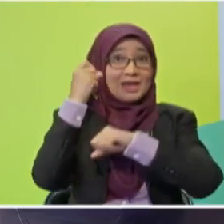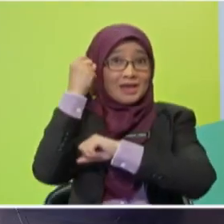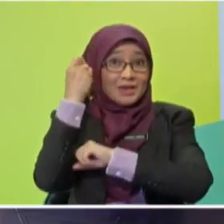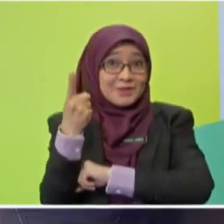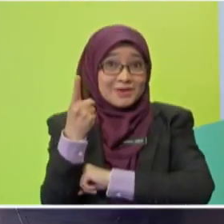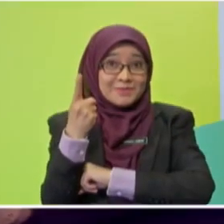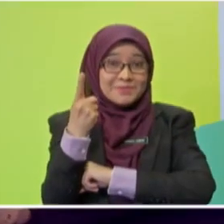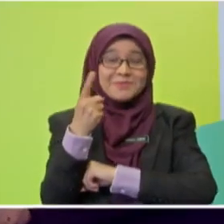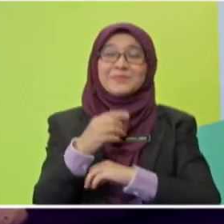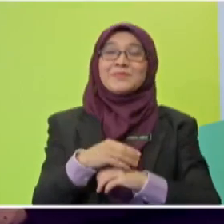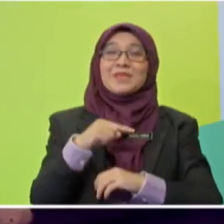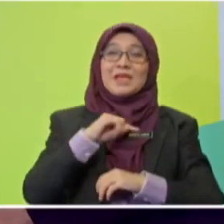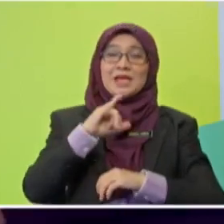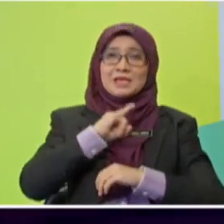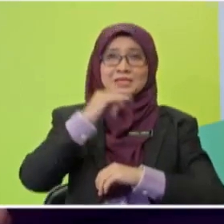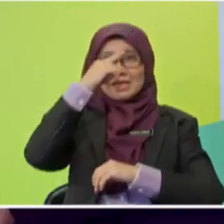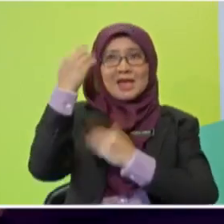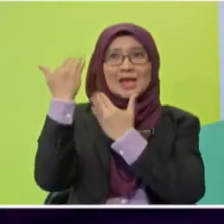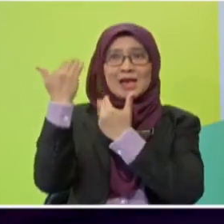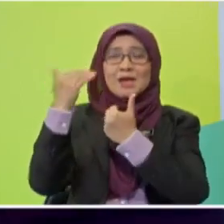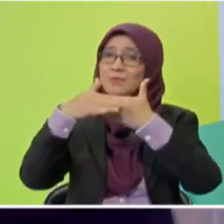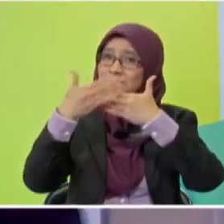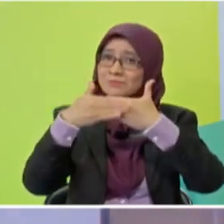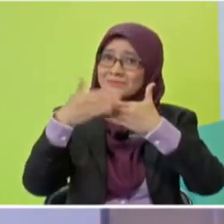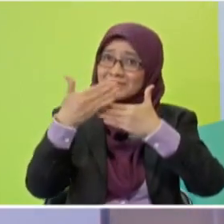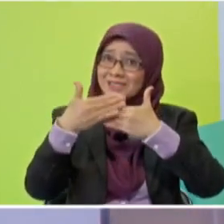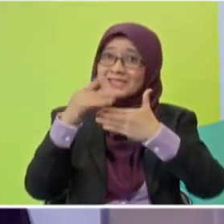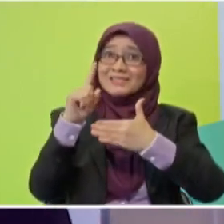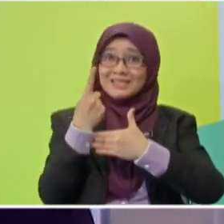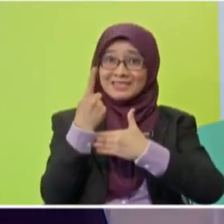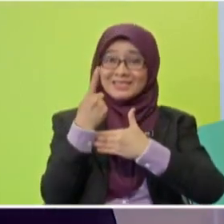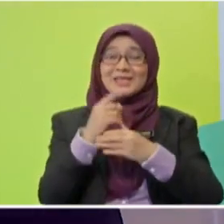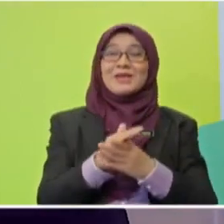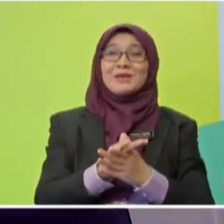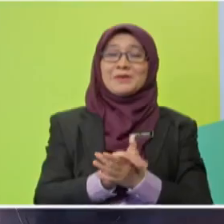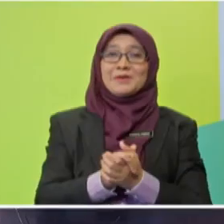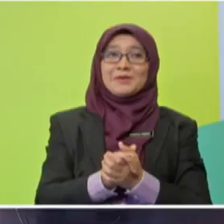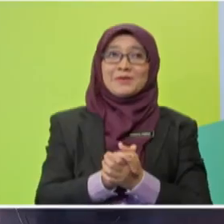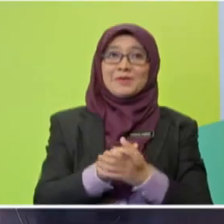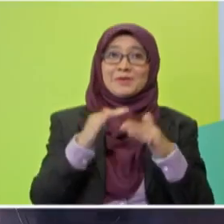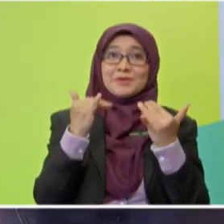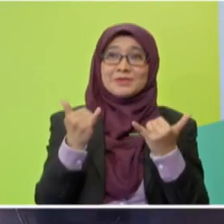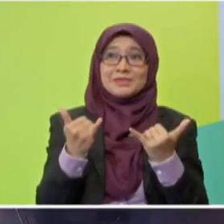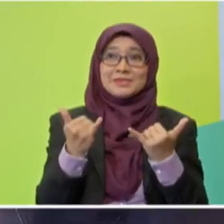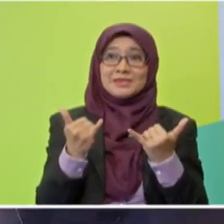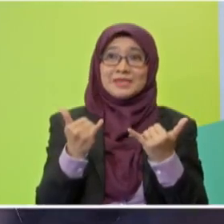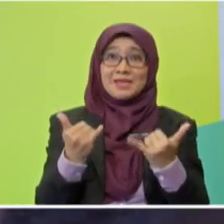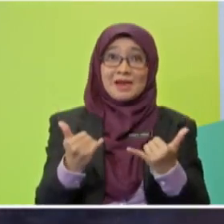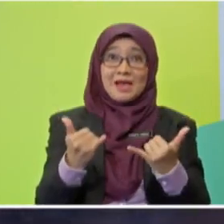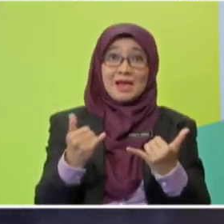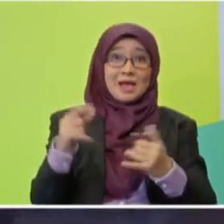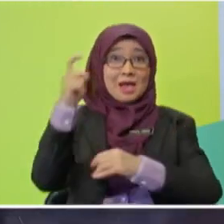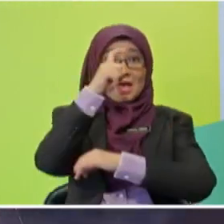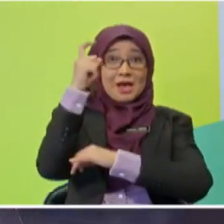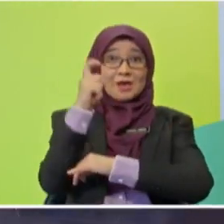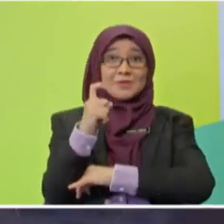I hope this one is easy for you. Okay, kids out there. Okay, now time for A challenge. yes, Quiz.